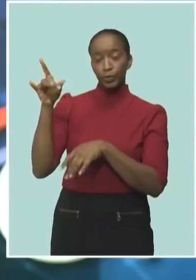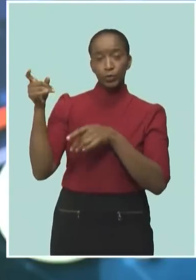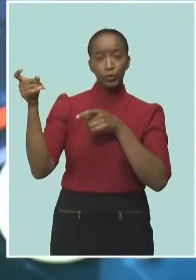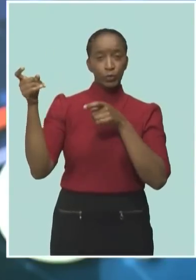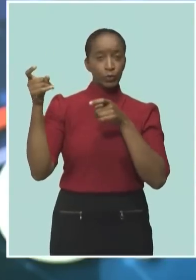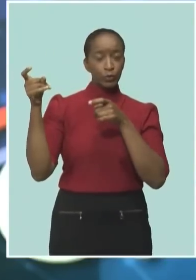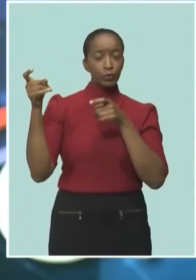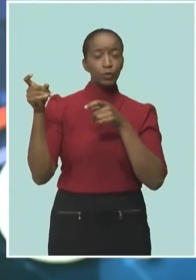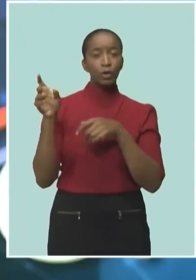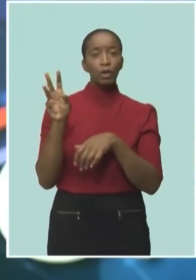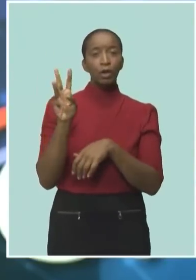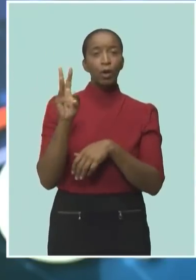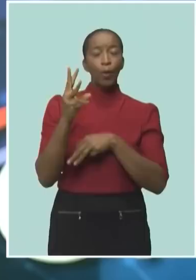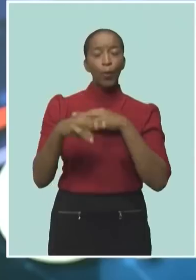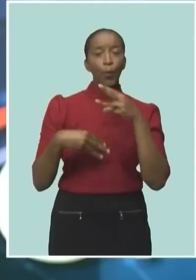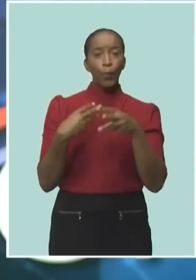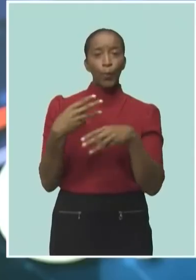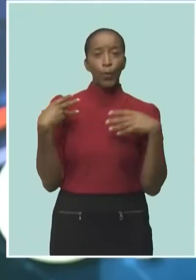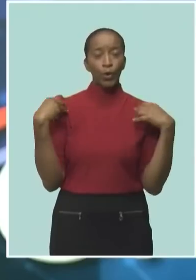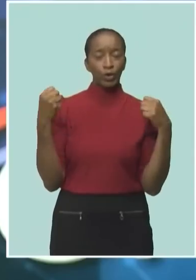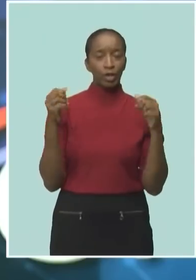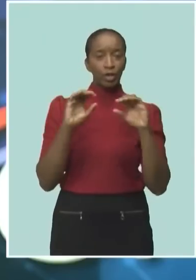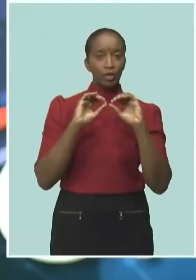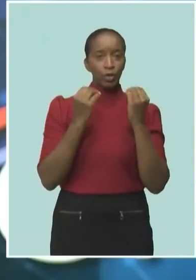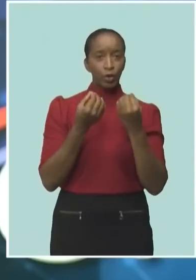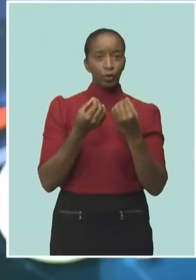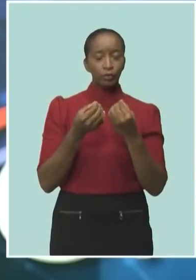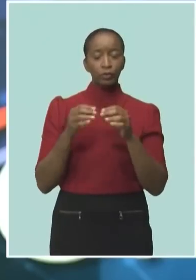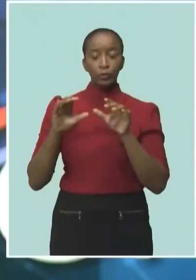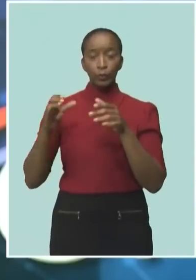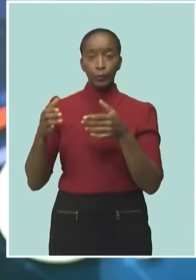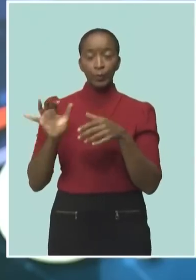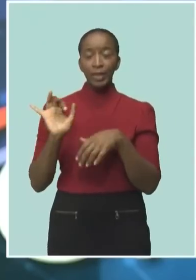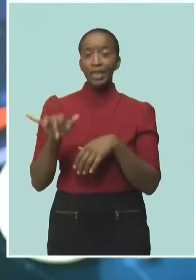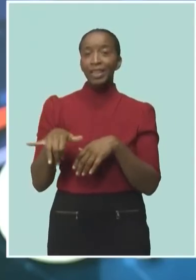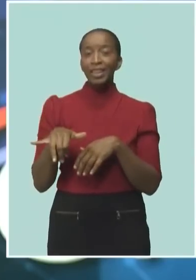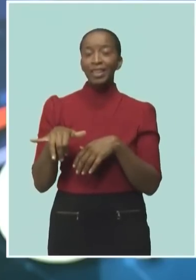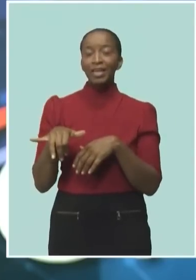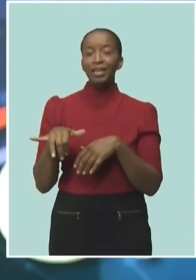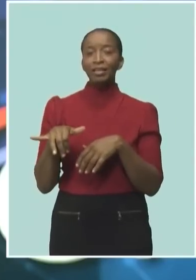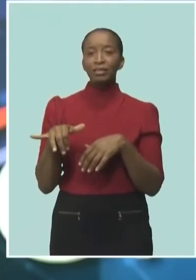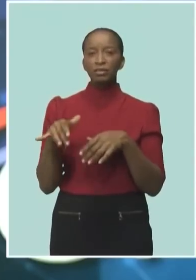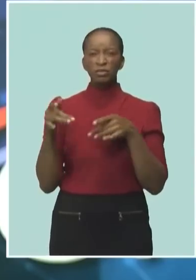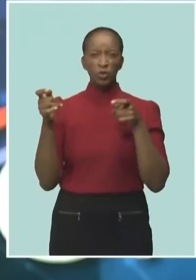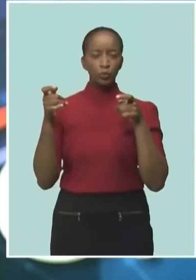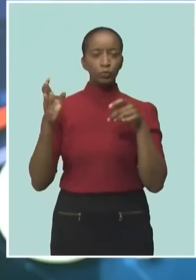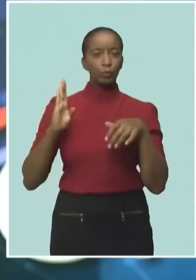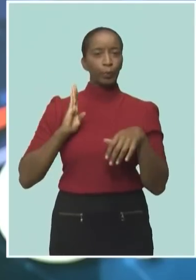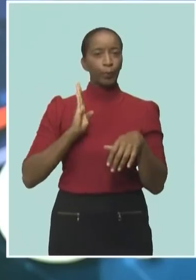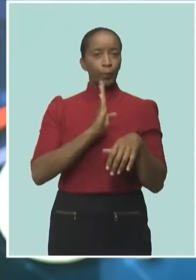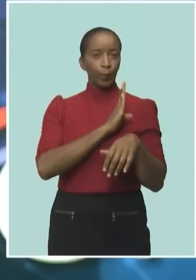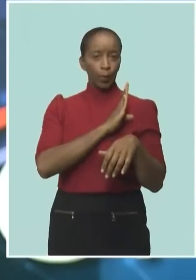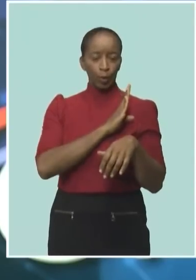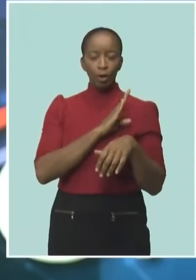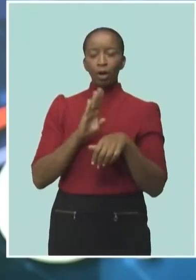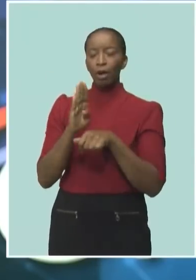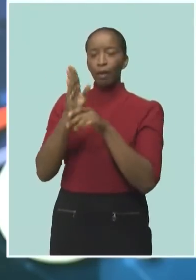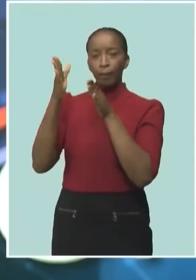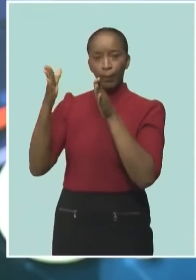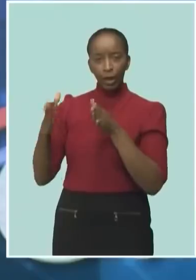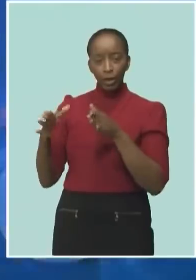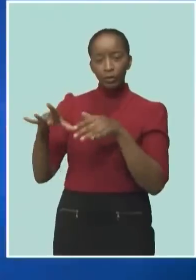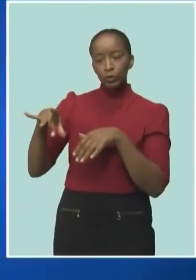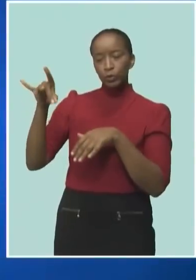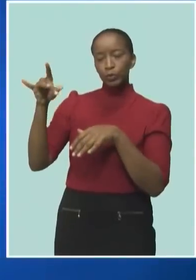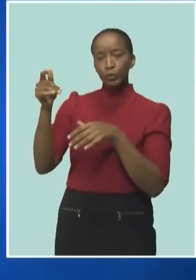Health Organization, the WHO's Executive Board. It gives effect to the decisions coming out of the World Health Assembly